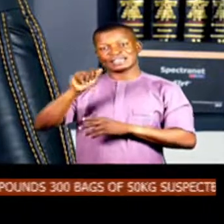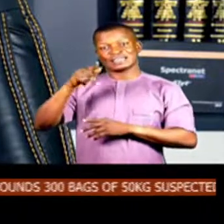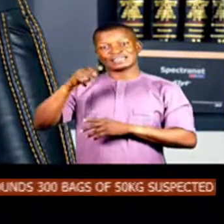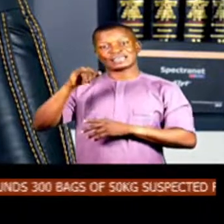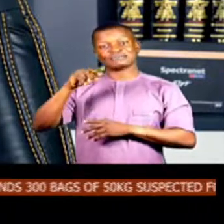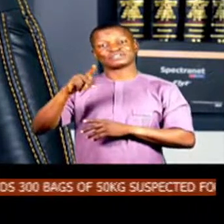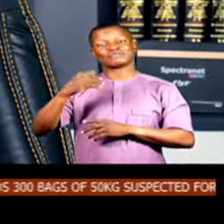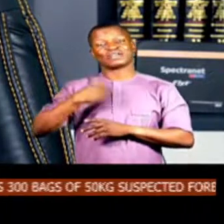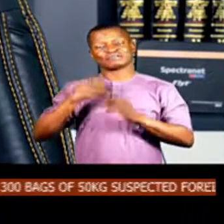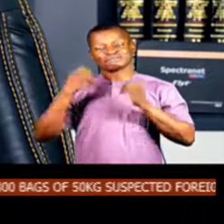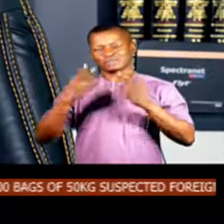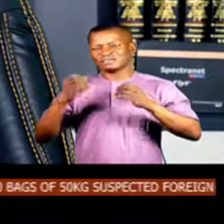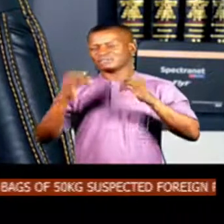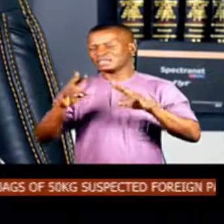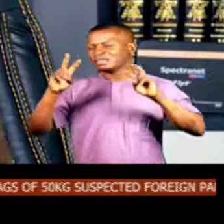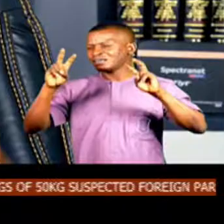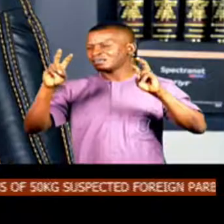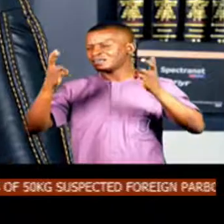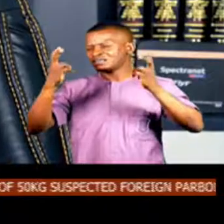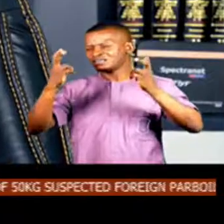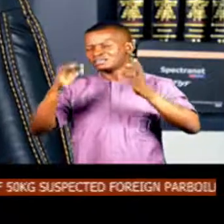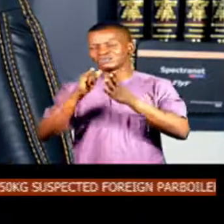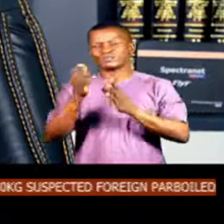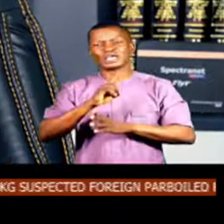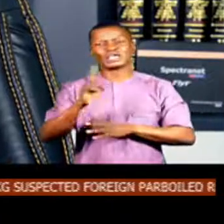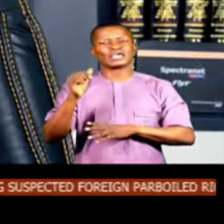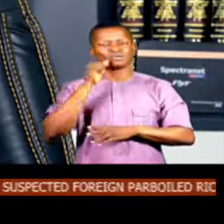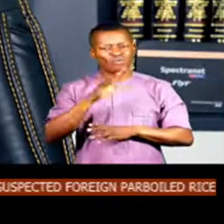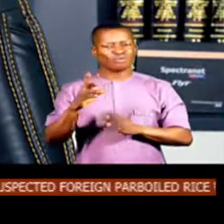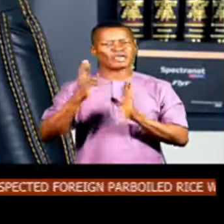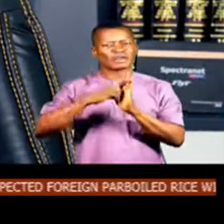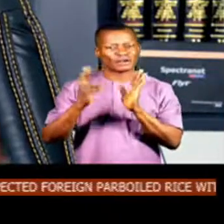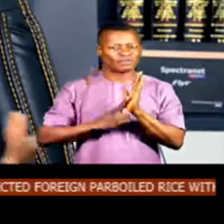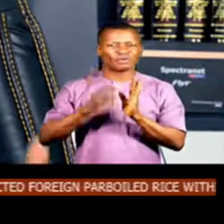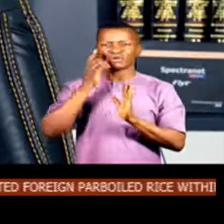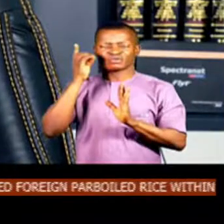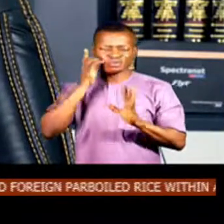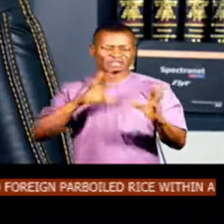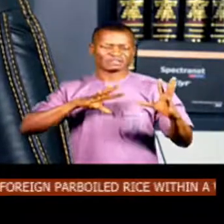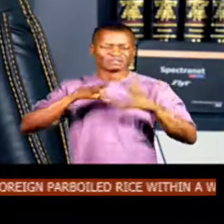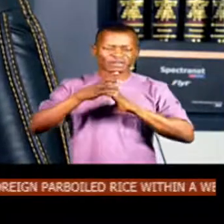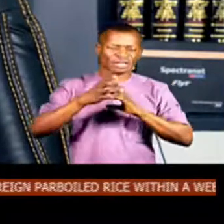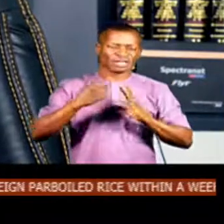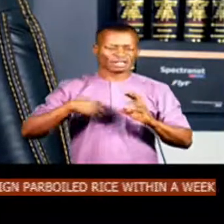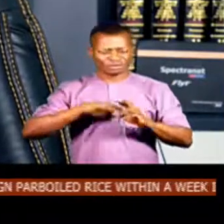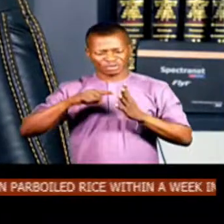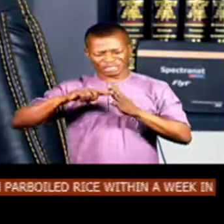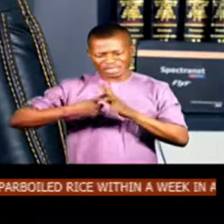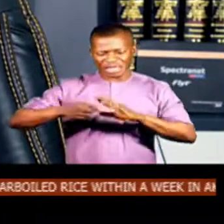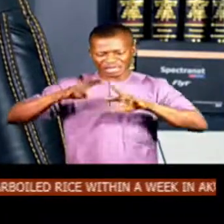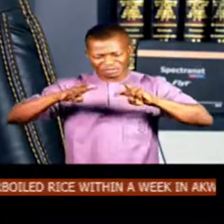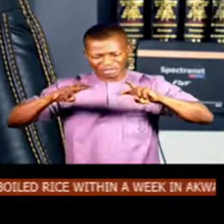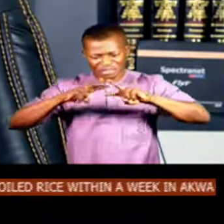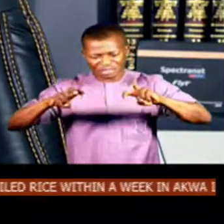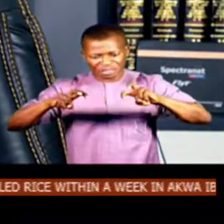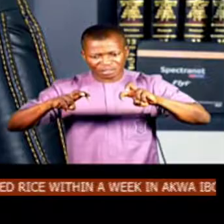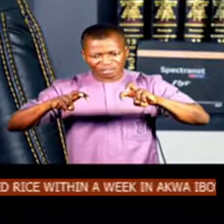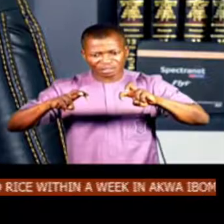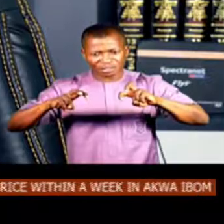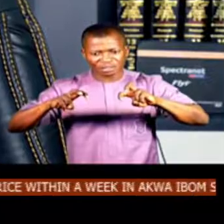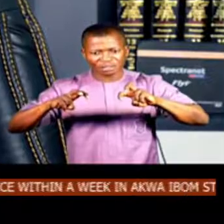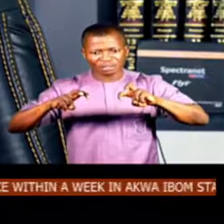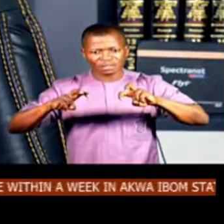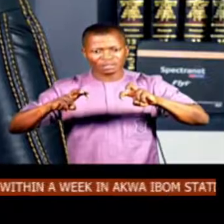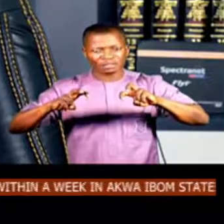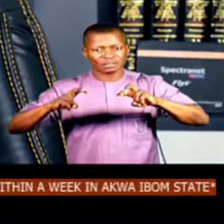of cases where women report domestic violence, we start our investigation, and all of a sudden